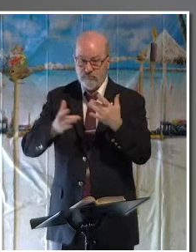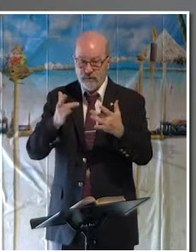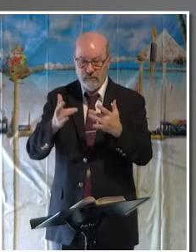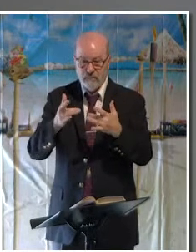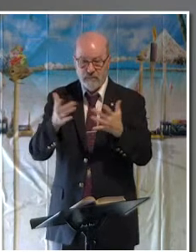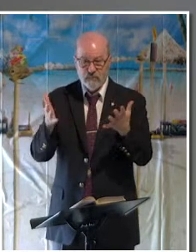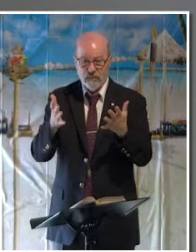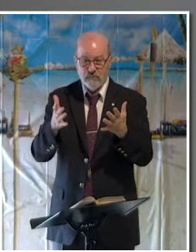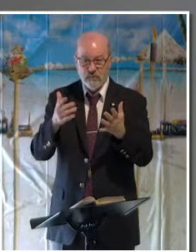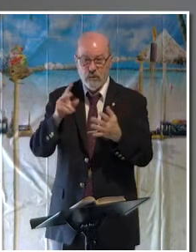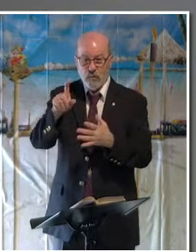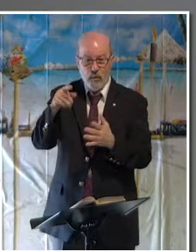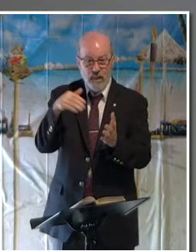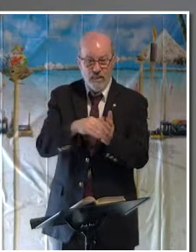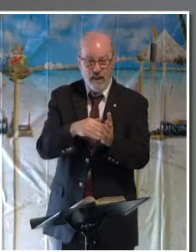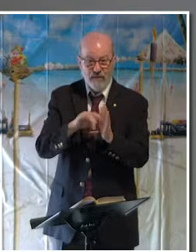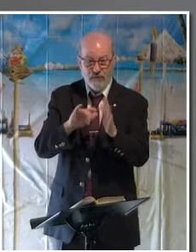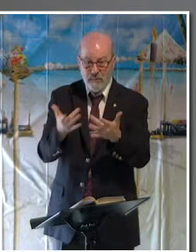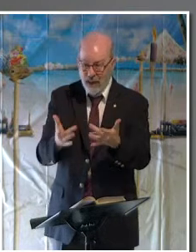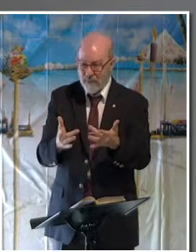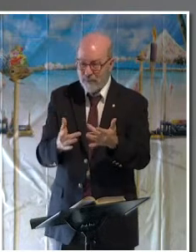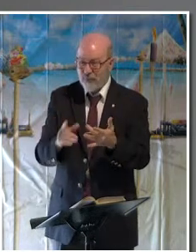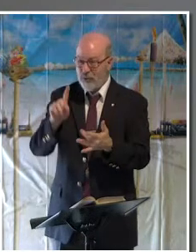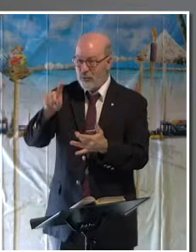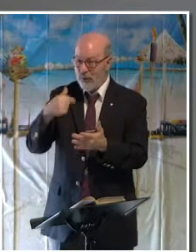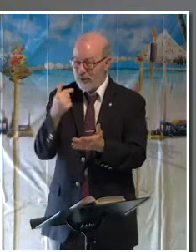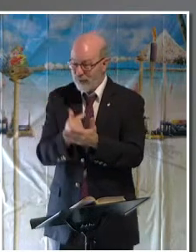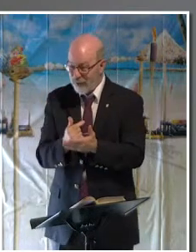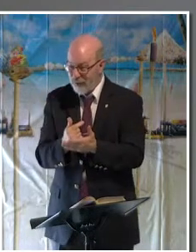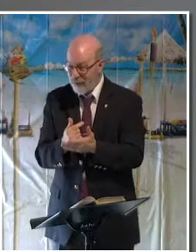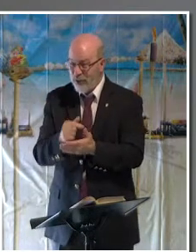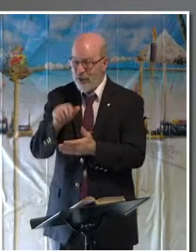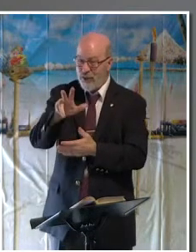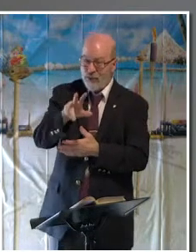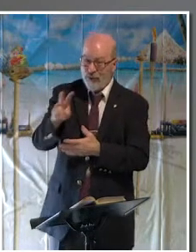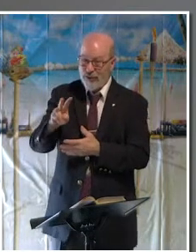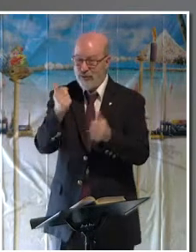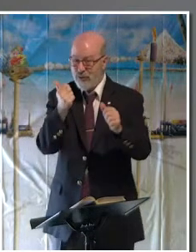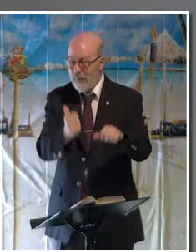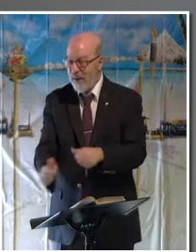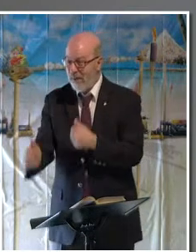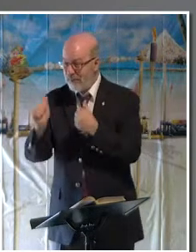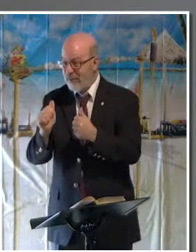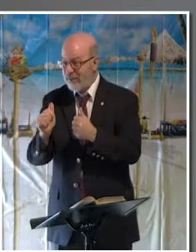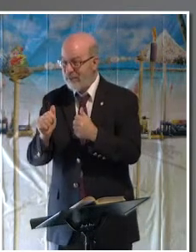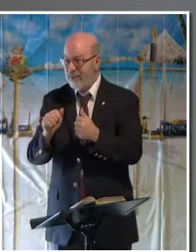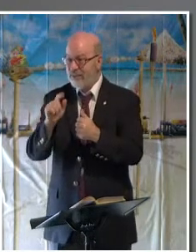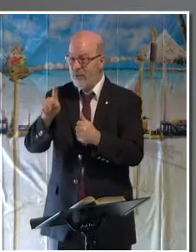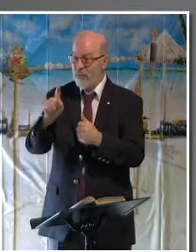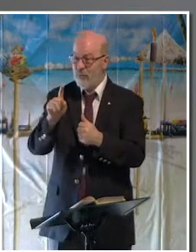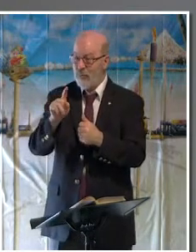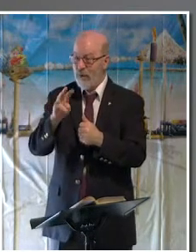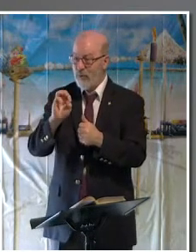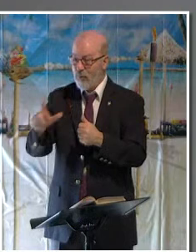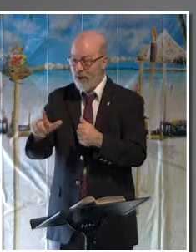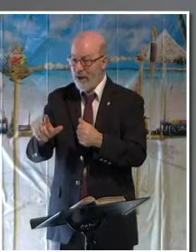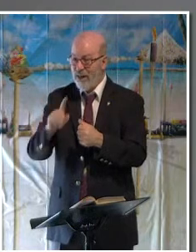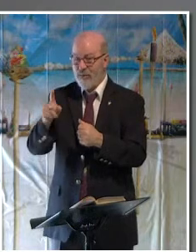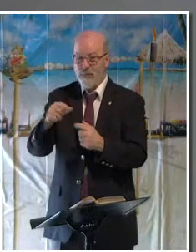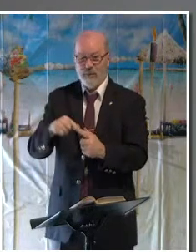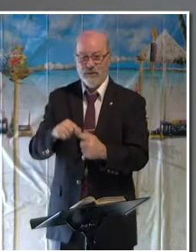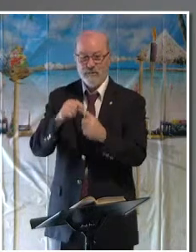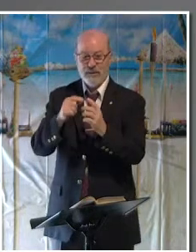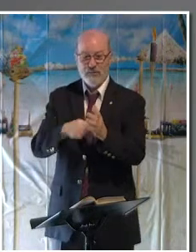letter were 1,000 Bibles, one graduation, 32 baptized, one well, and one